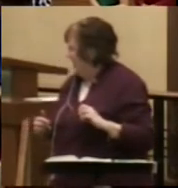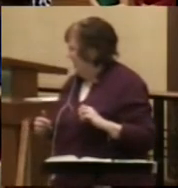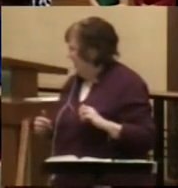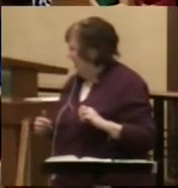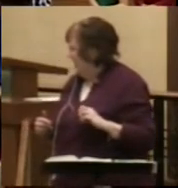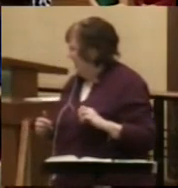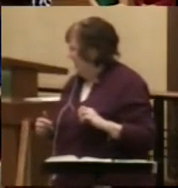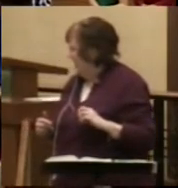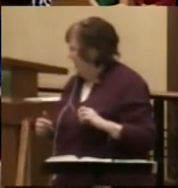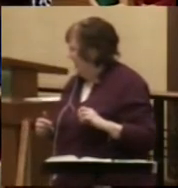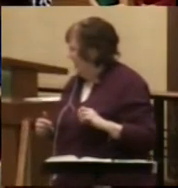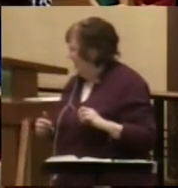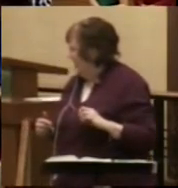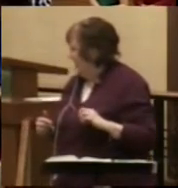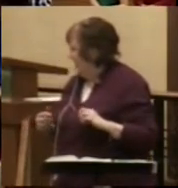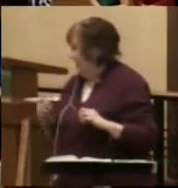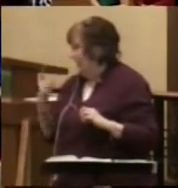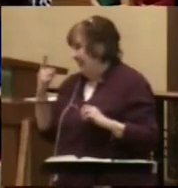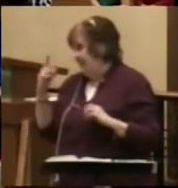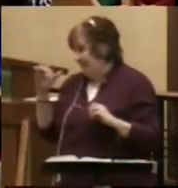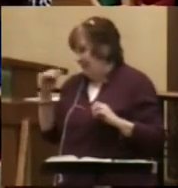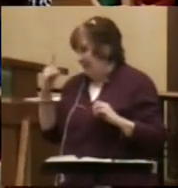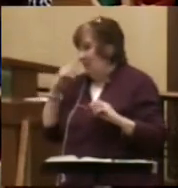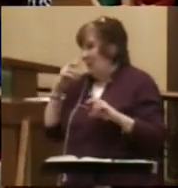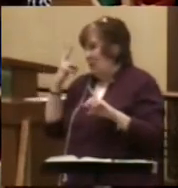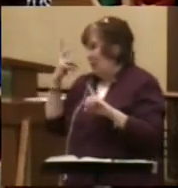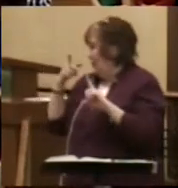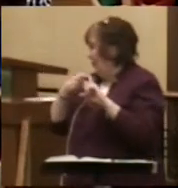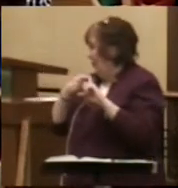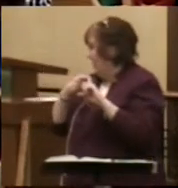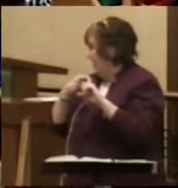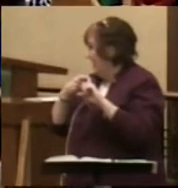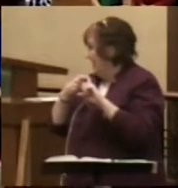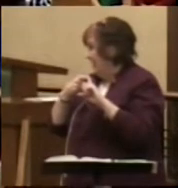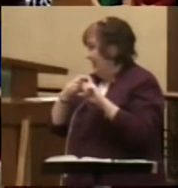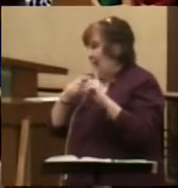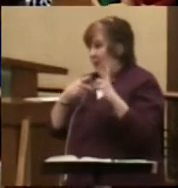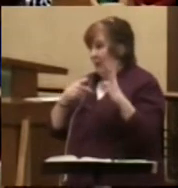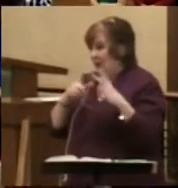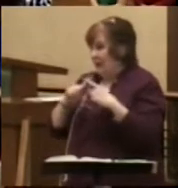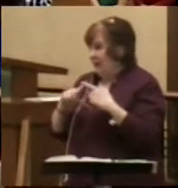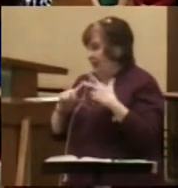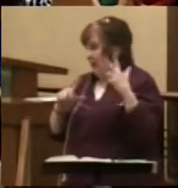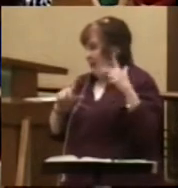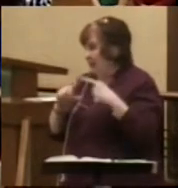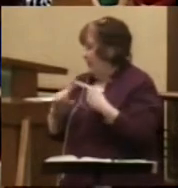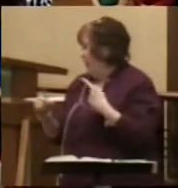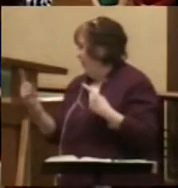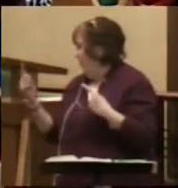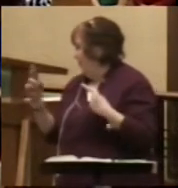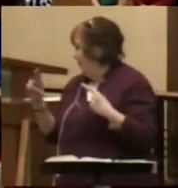Okay, Joran, this one's worth 2 points. You ready? The score is 3-1. You ready?